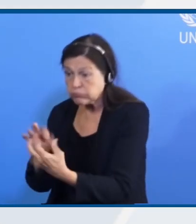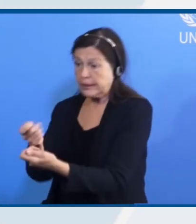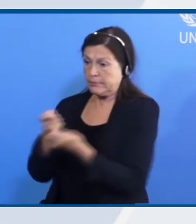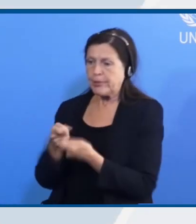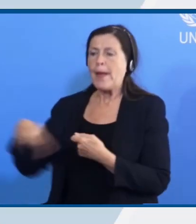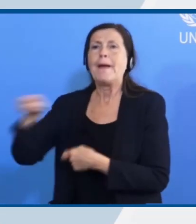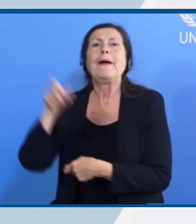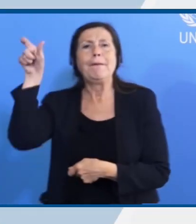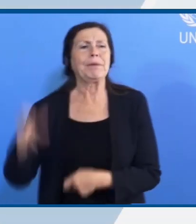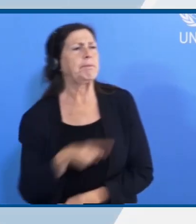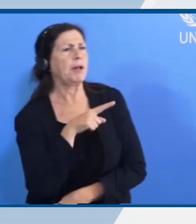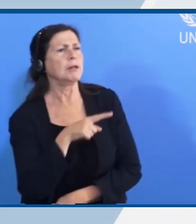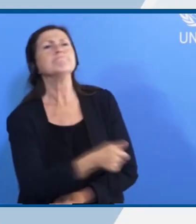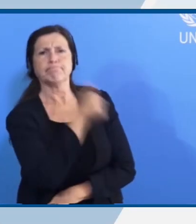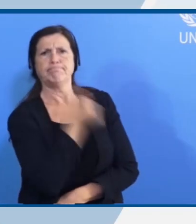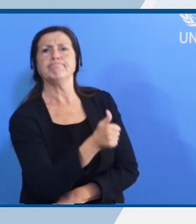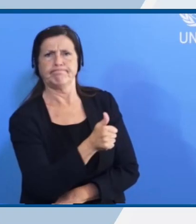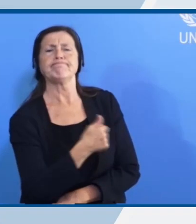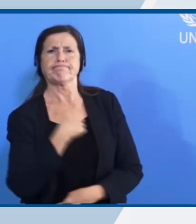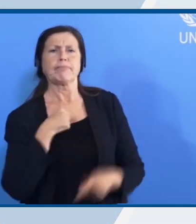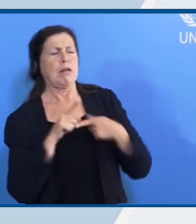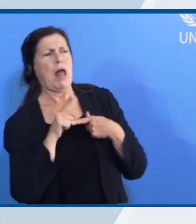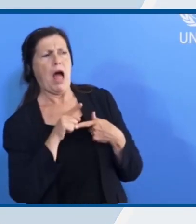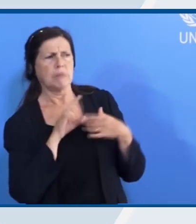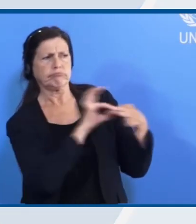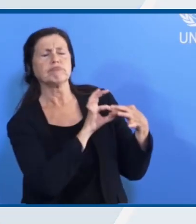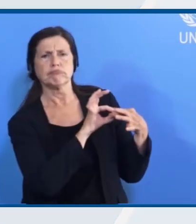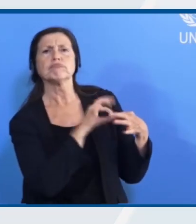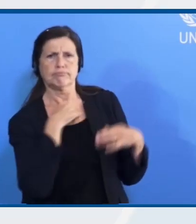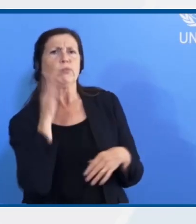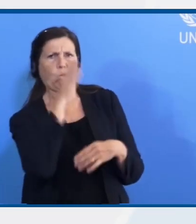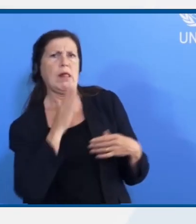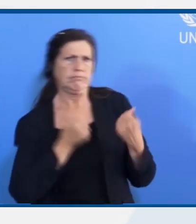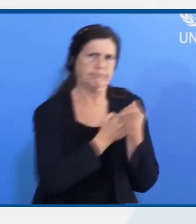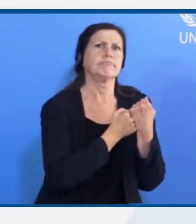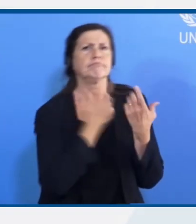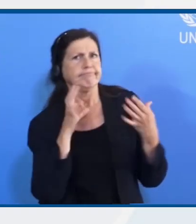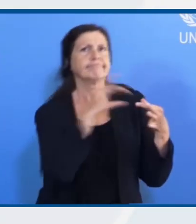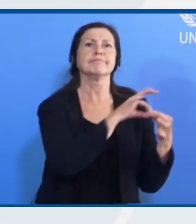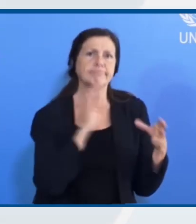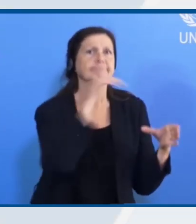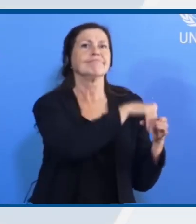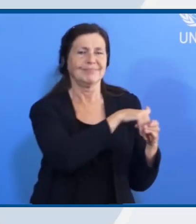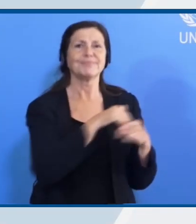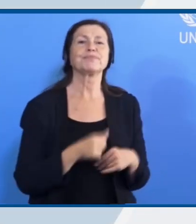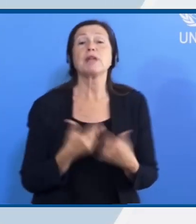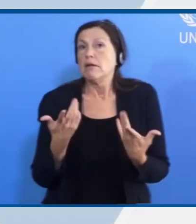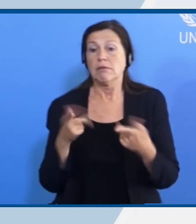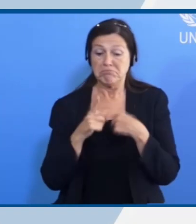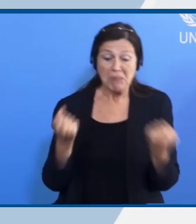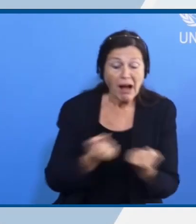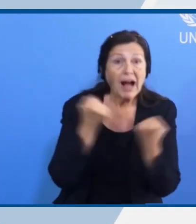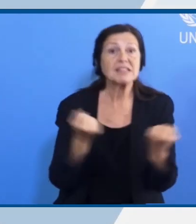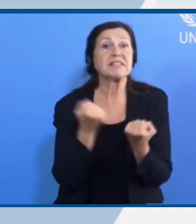people. So we have to perform different kind of methods, of activities, of